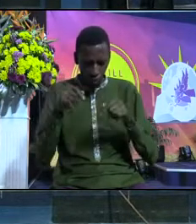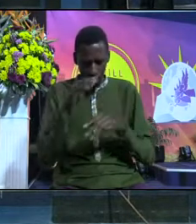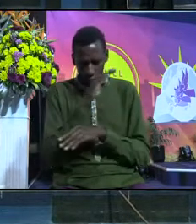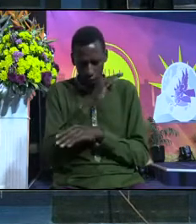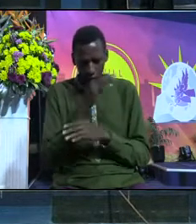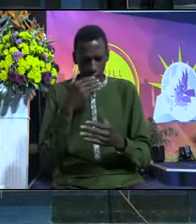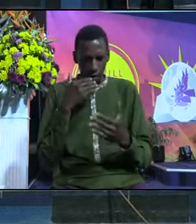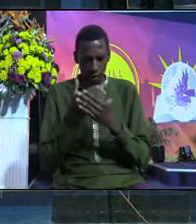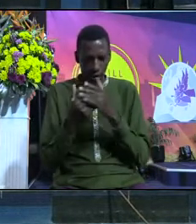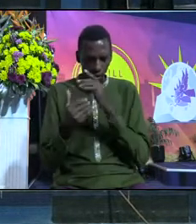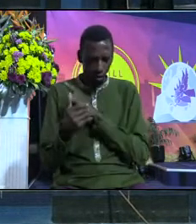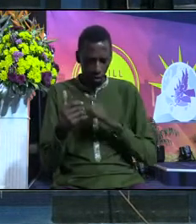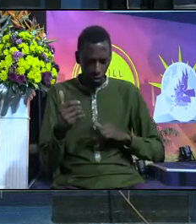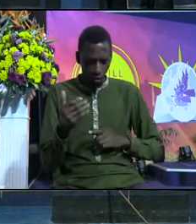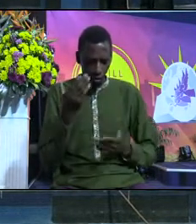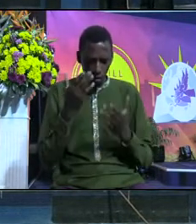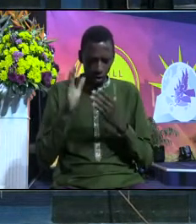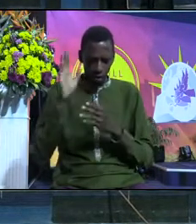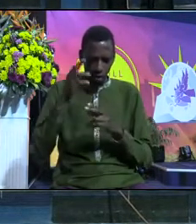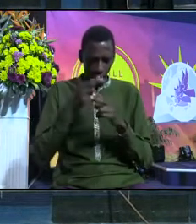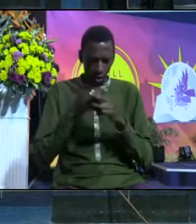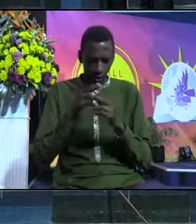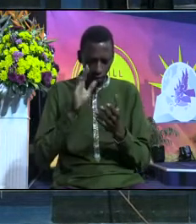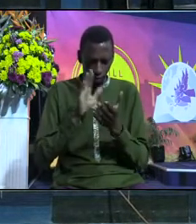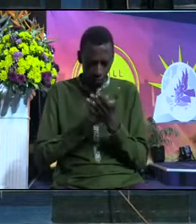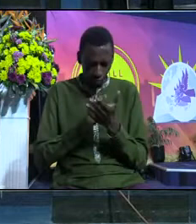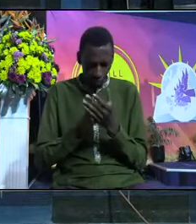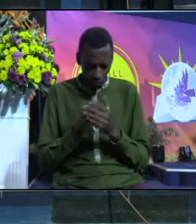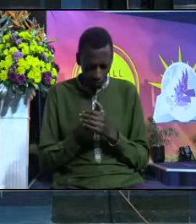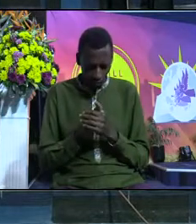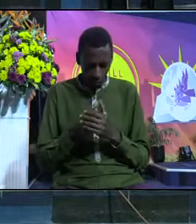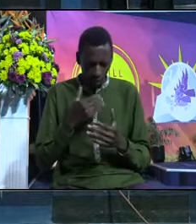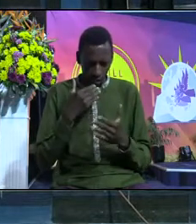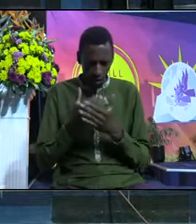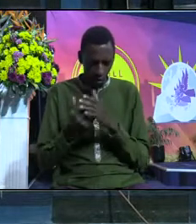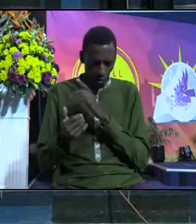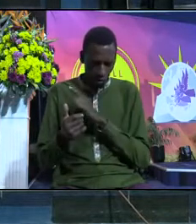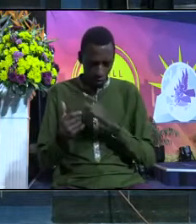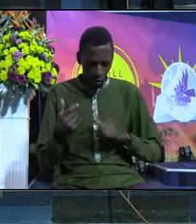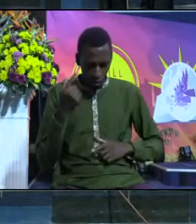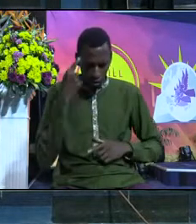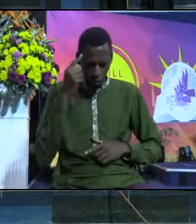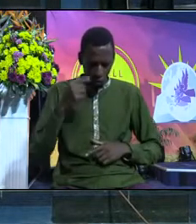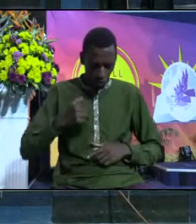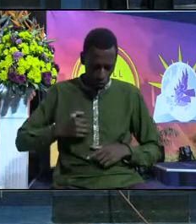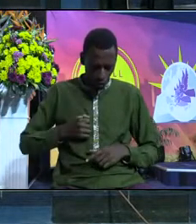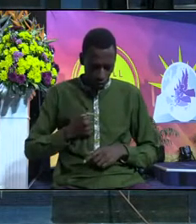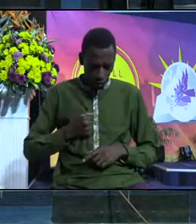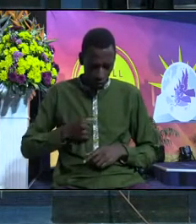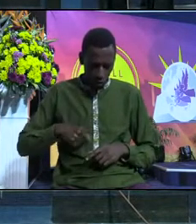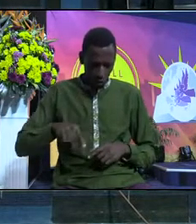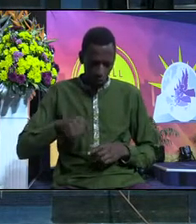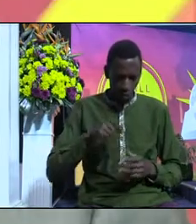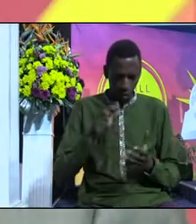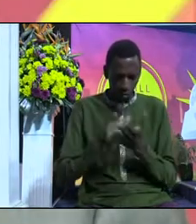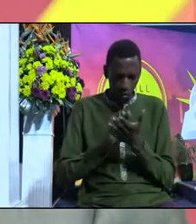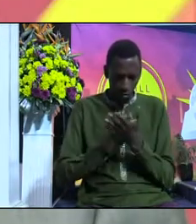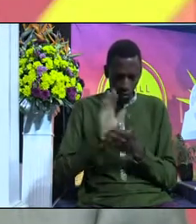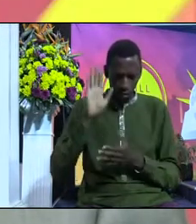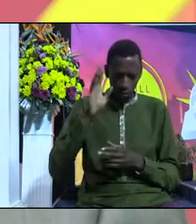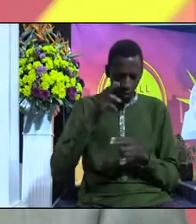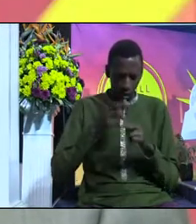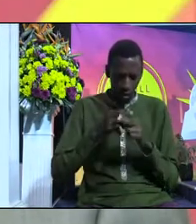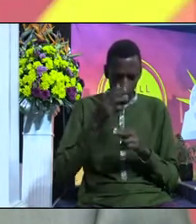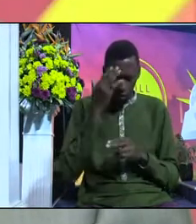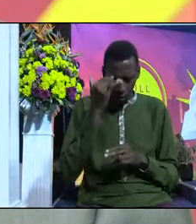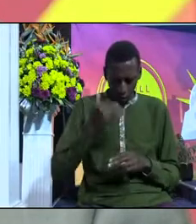be praised and be honored. Thank you, Lord, for Joseph. We praise your name that Joseph stood